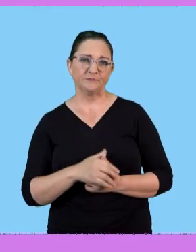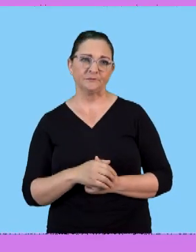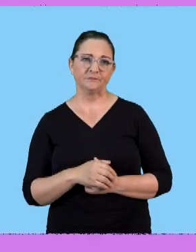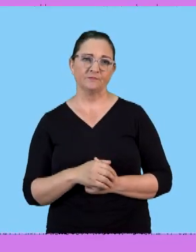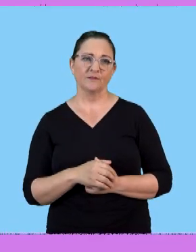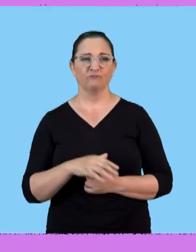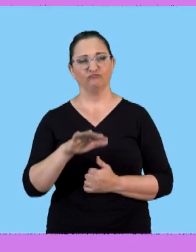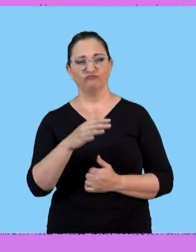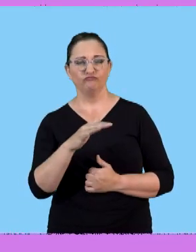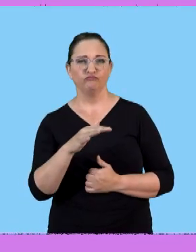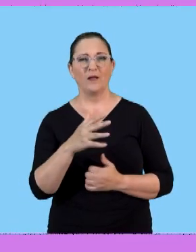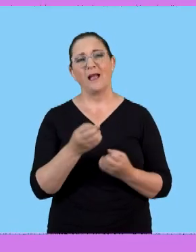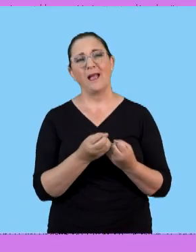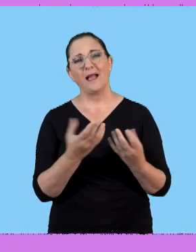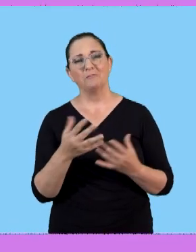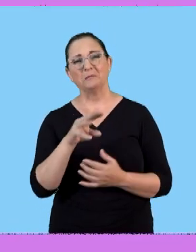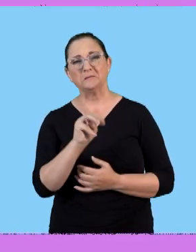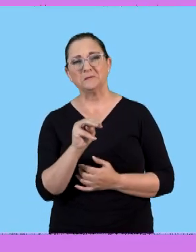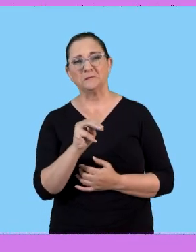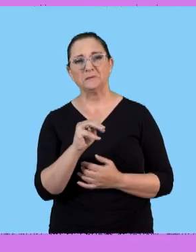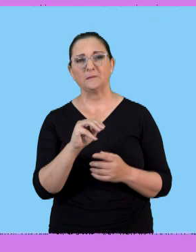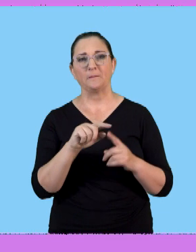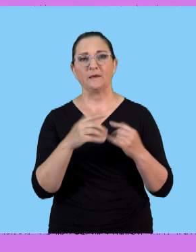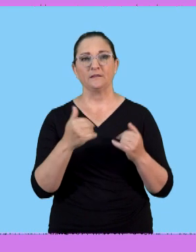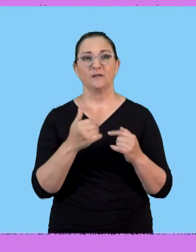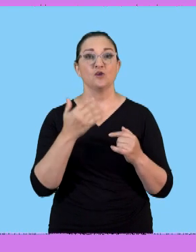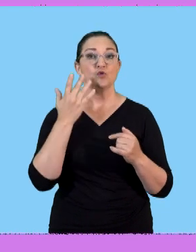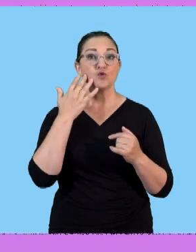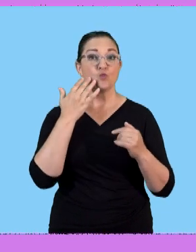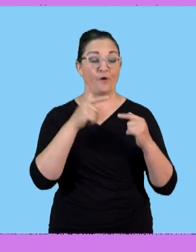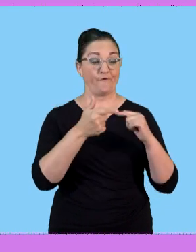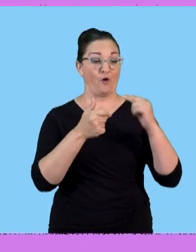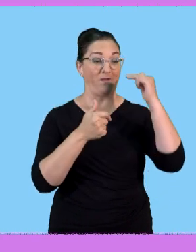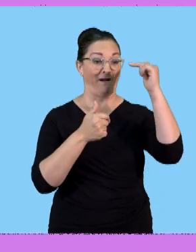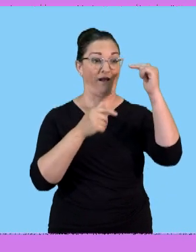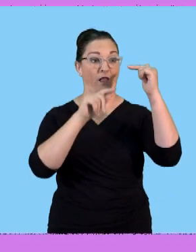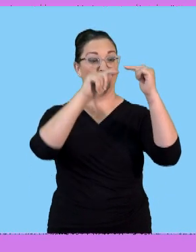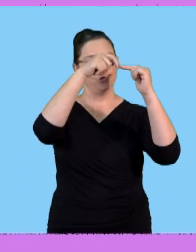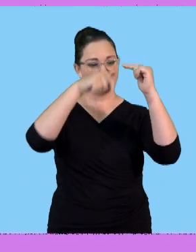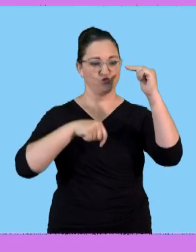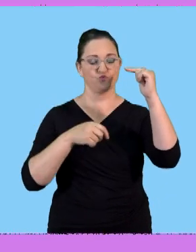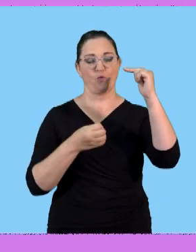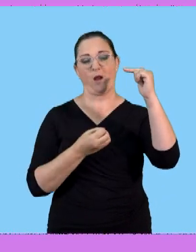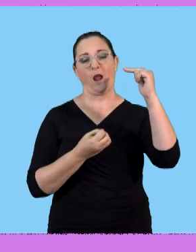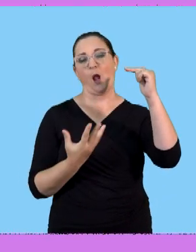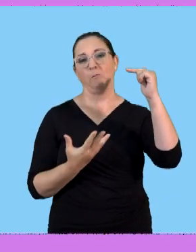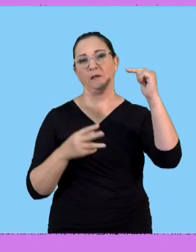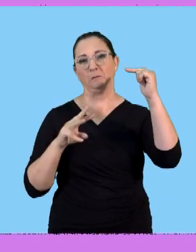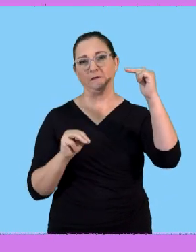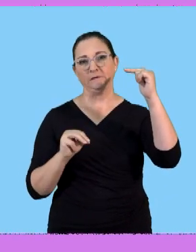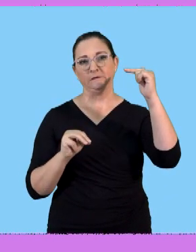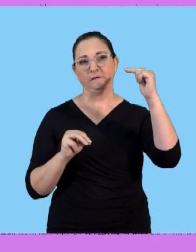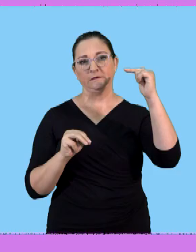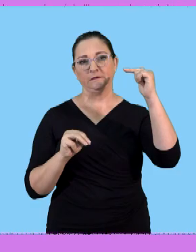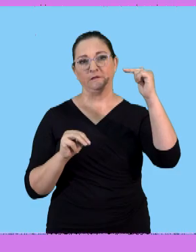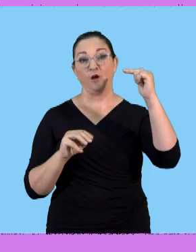approximately by how many meters do the riders drop in elevation from the top to the